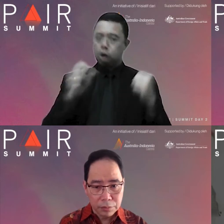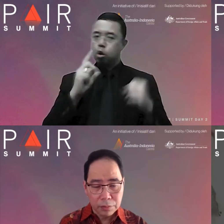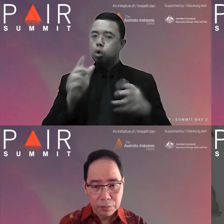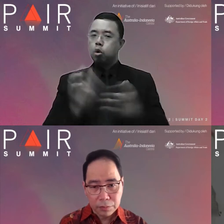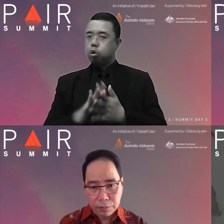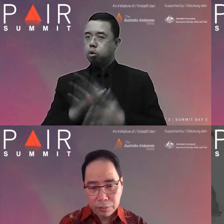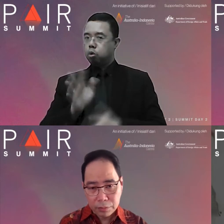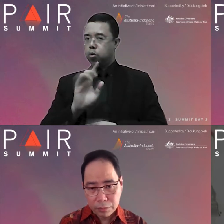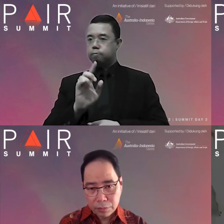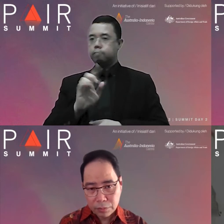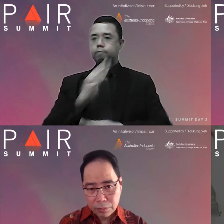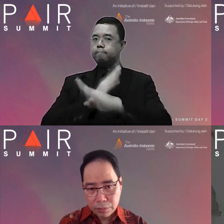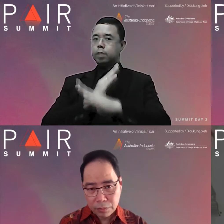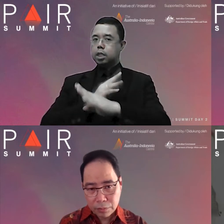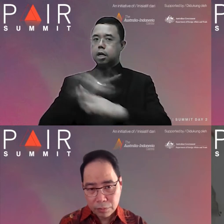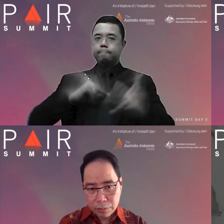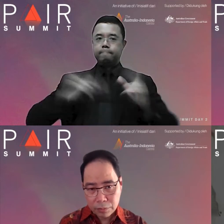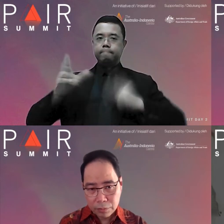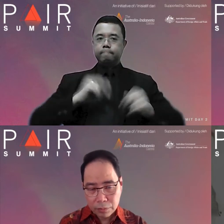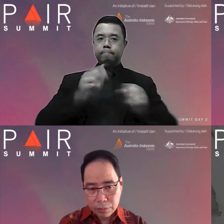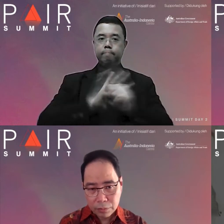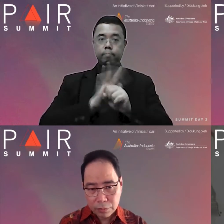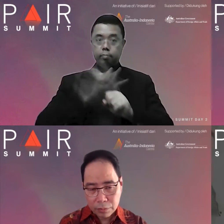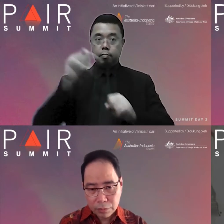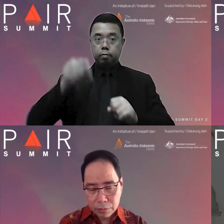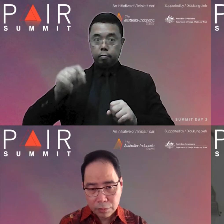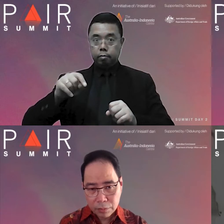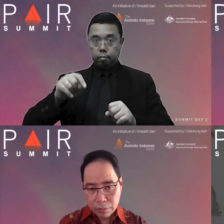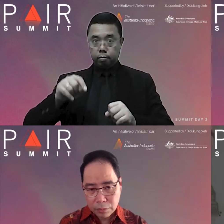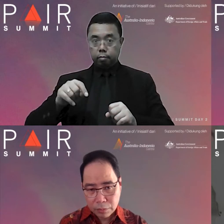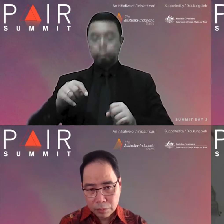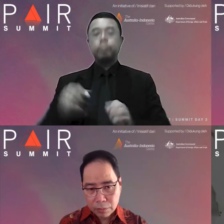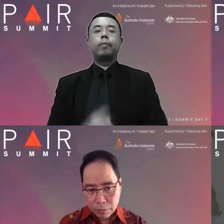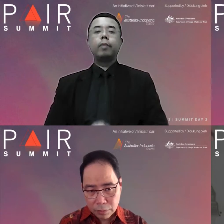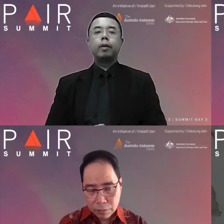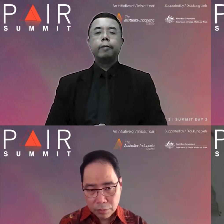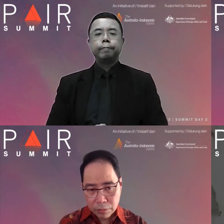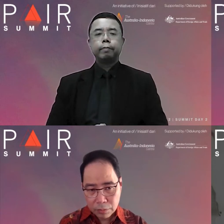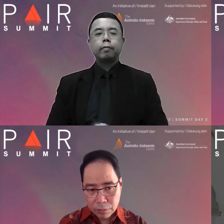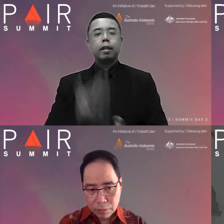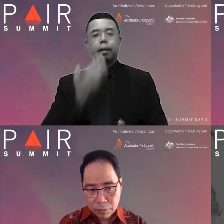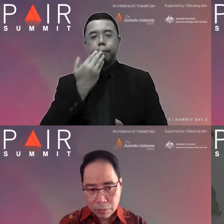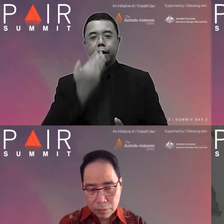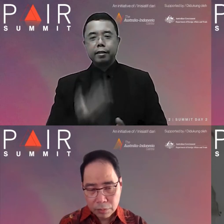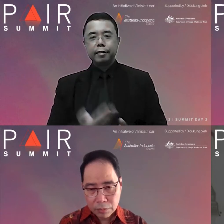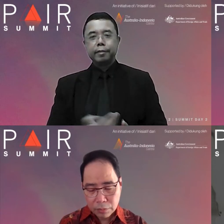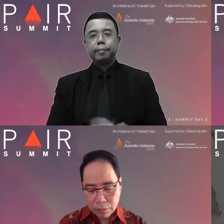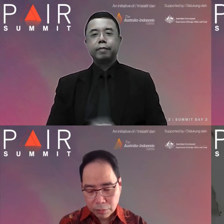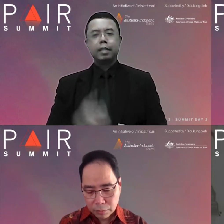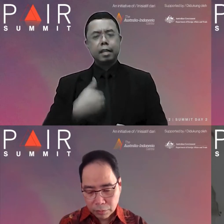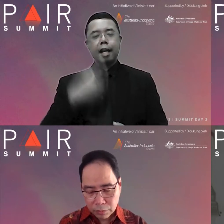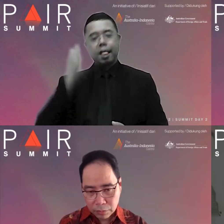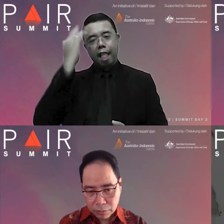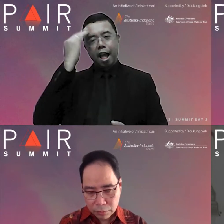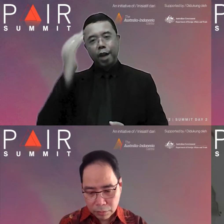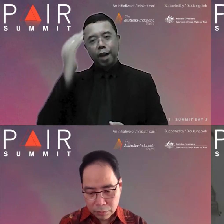them. Yeah. Thank you. That's, and I know you've got a lot more that we can talk about the work you're doing, and I will come back to